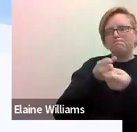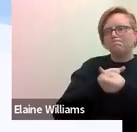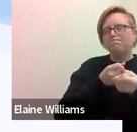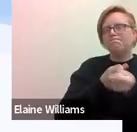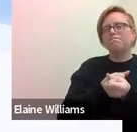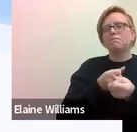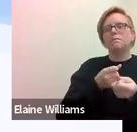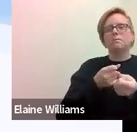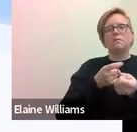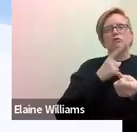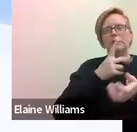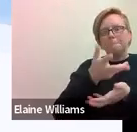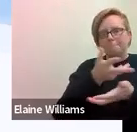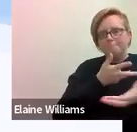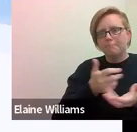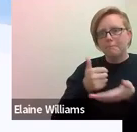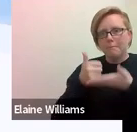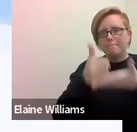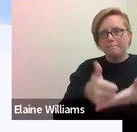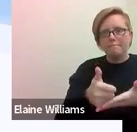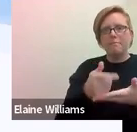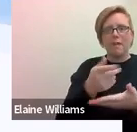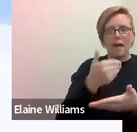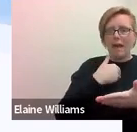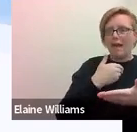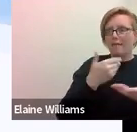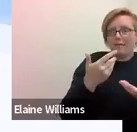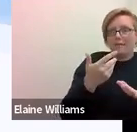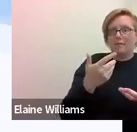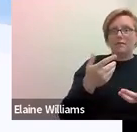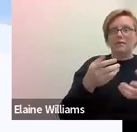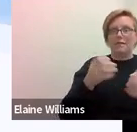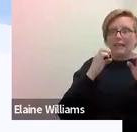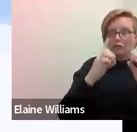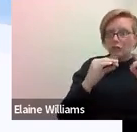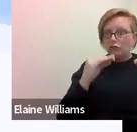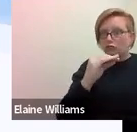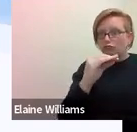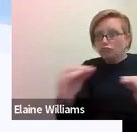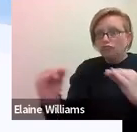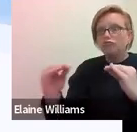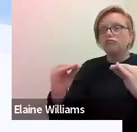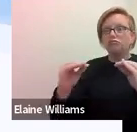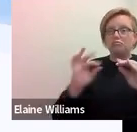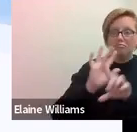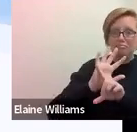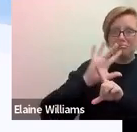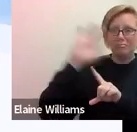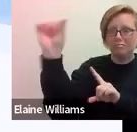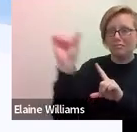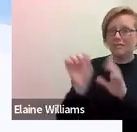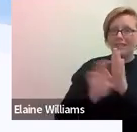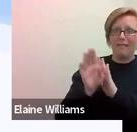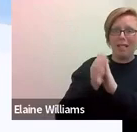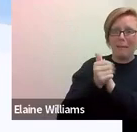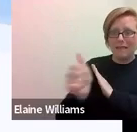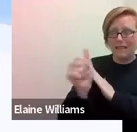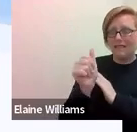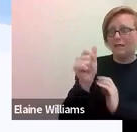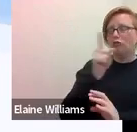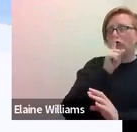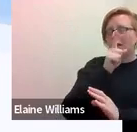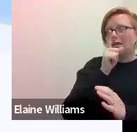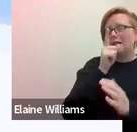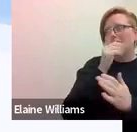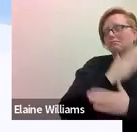be educated in regular education and be successful. So super, super grateful for the